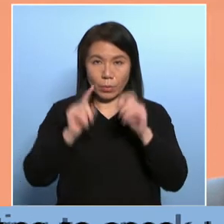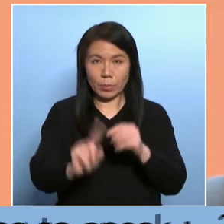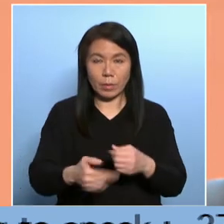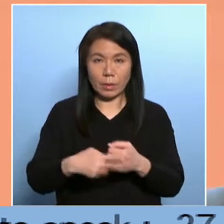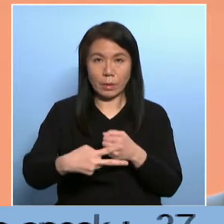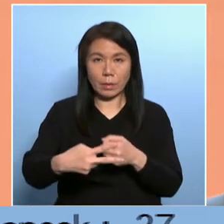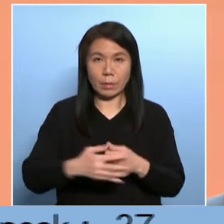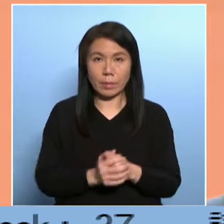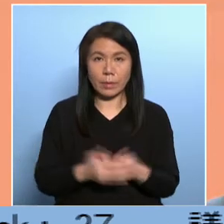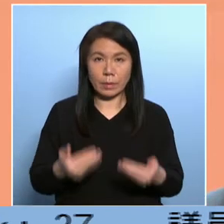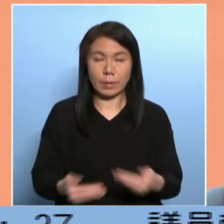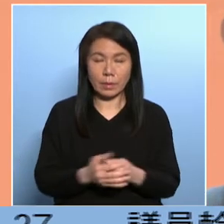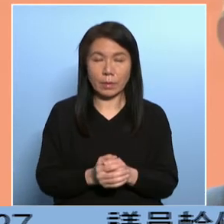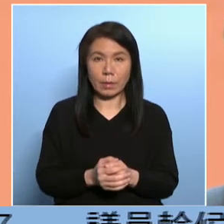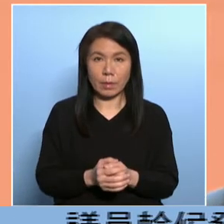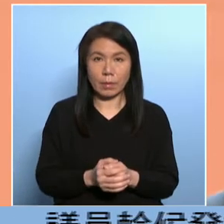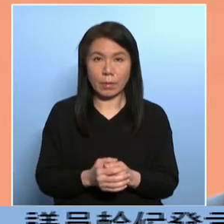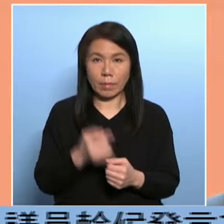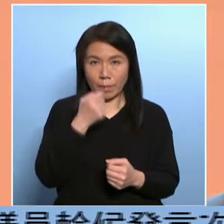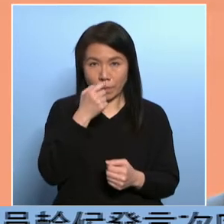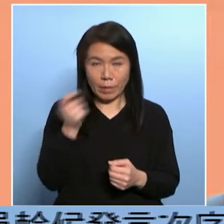results. Second,